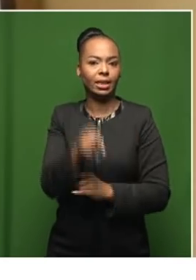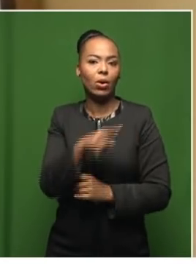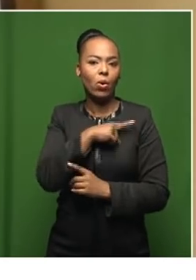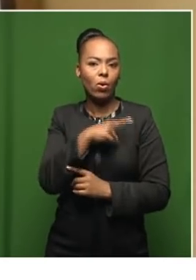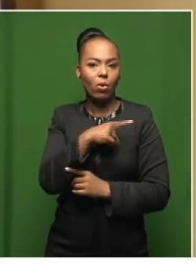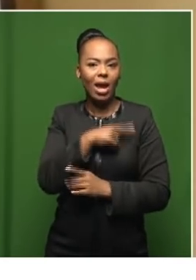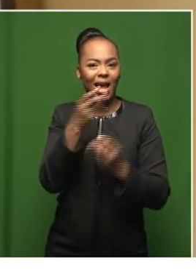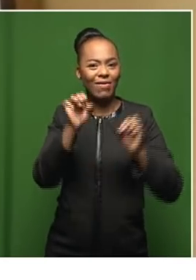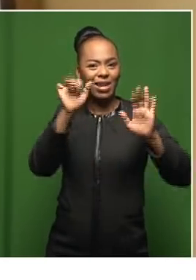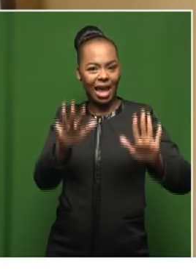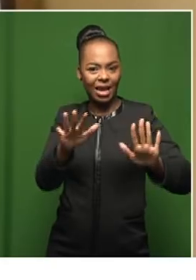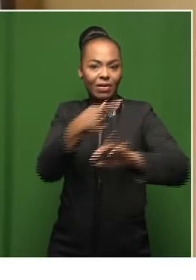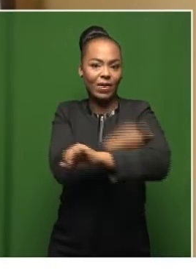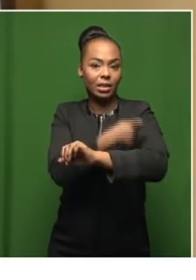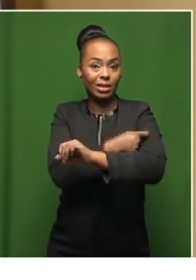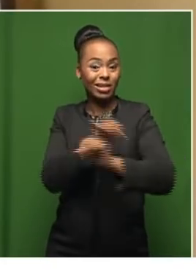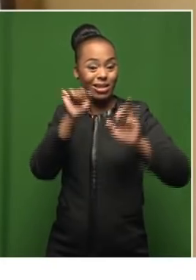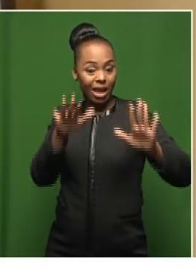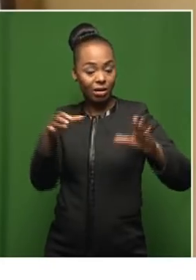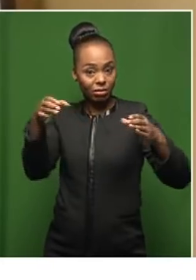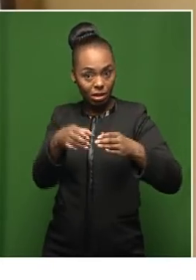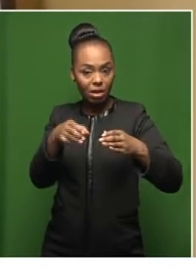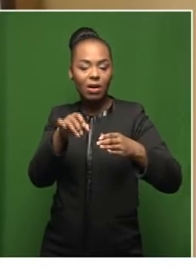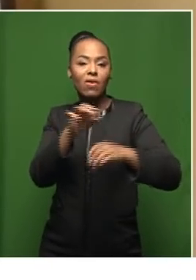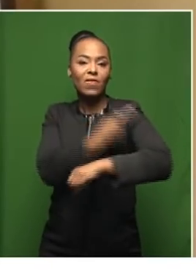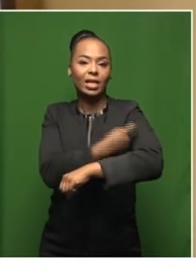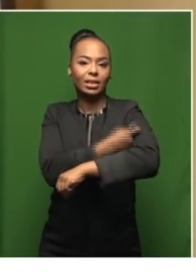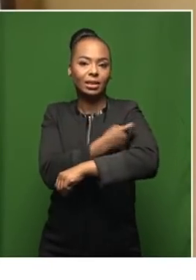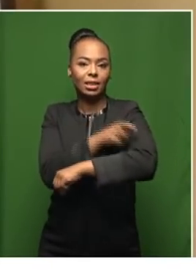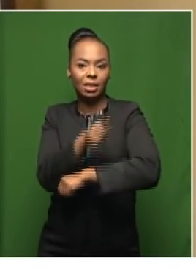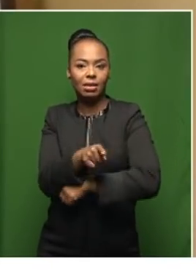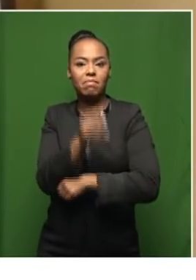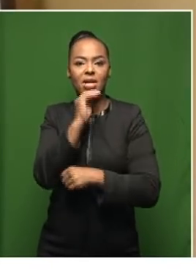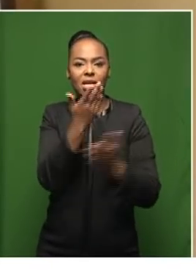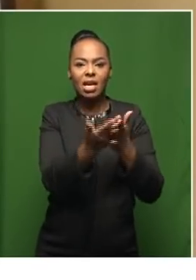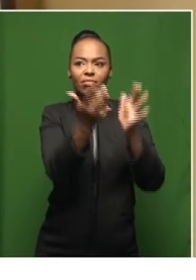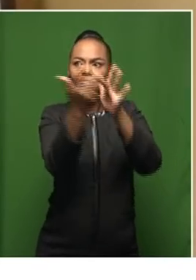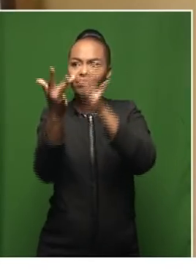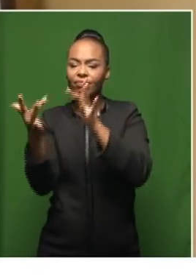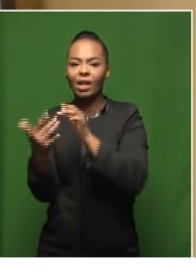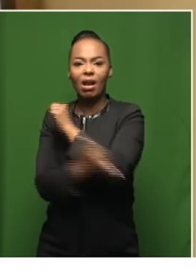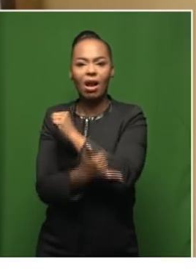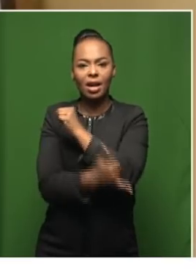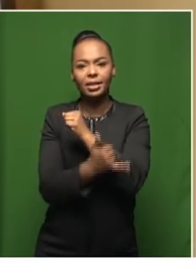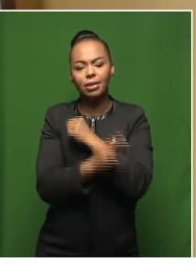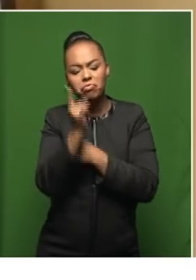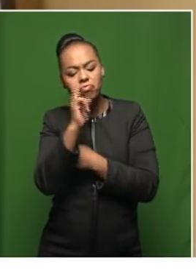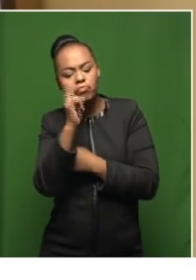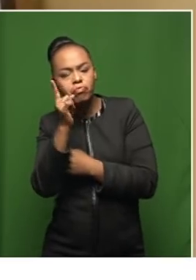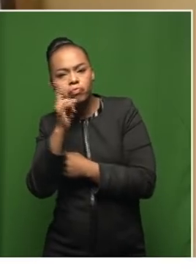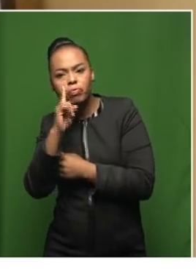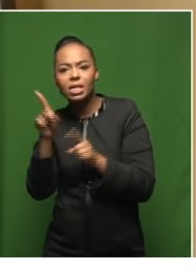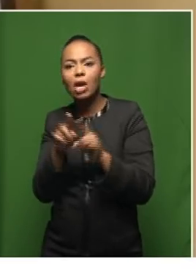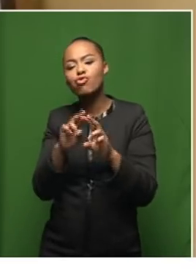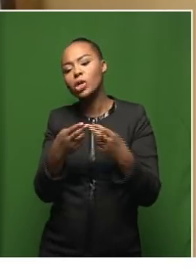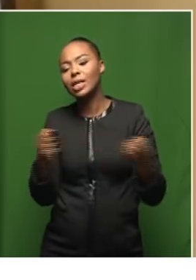that there were 9 vaccines and that they would be in touch with the rest of the different countries to be able to pool resources, and